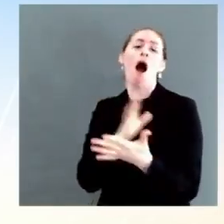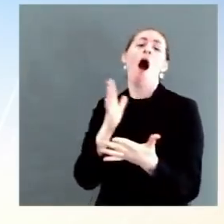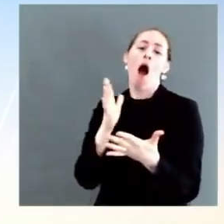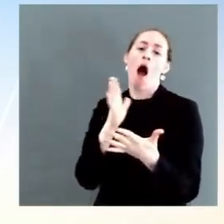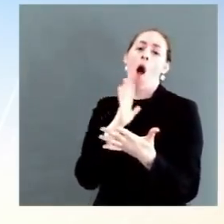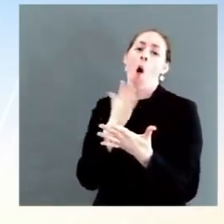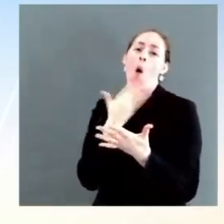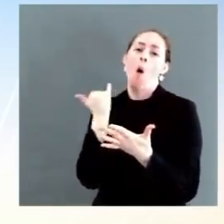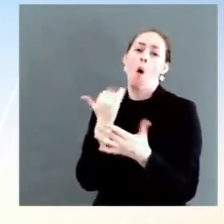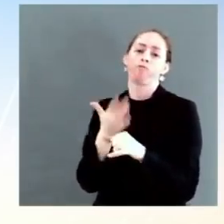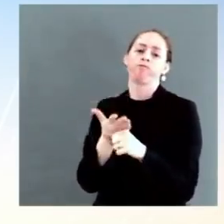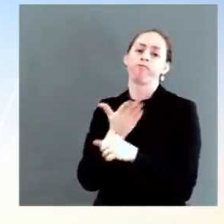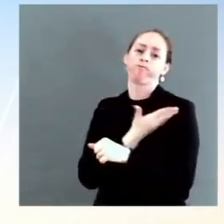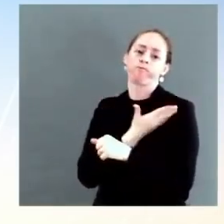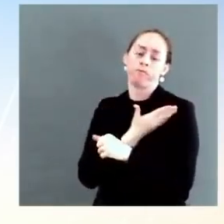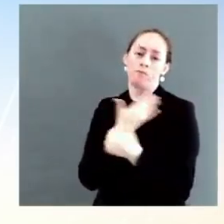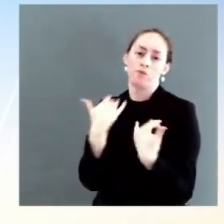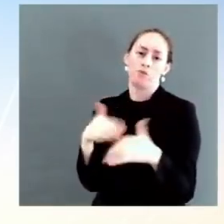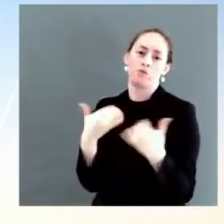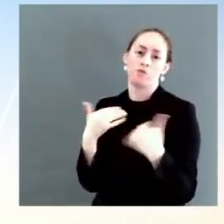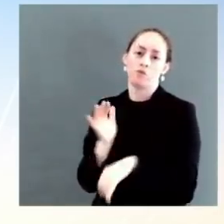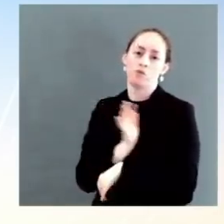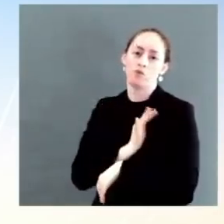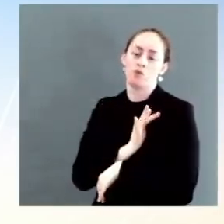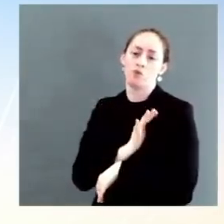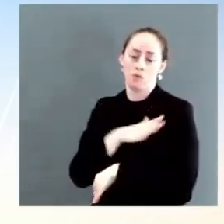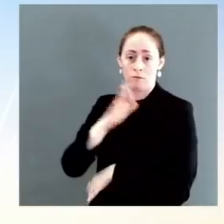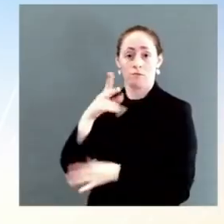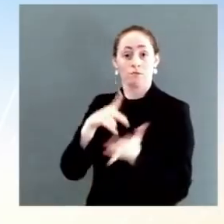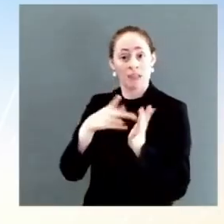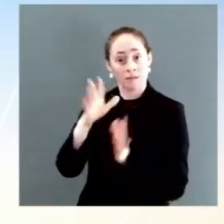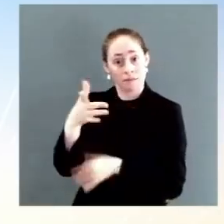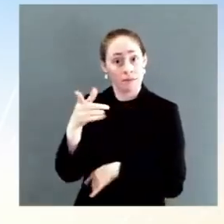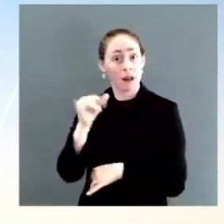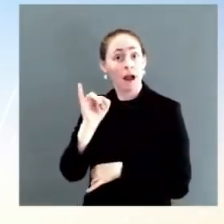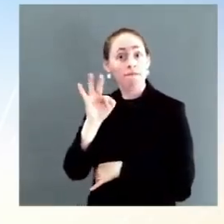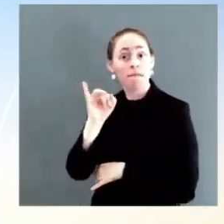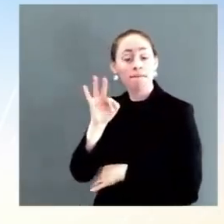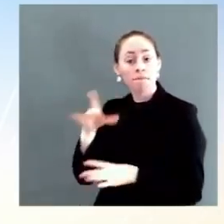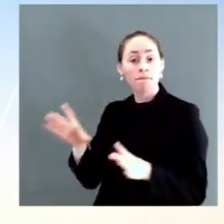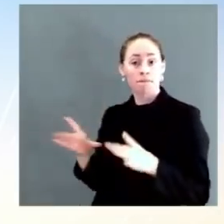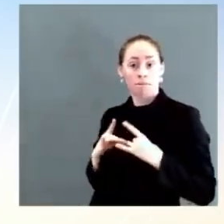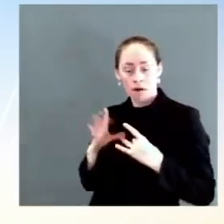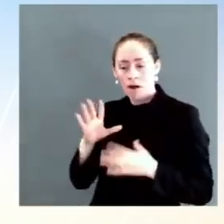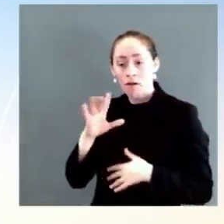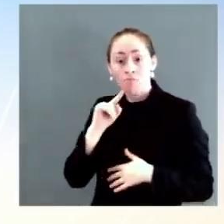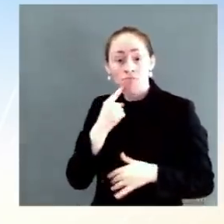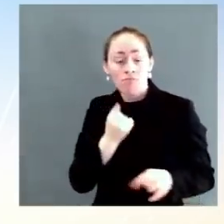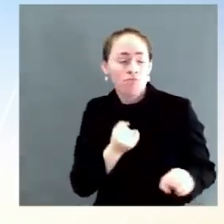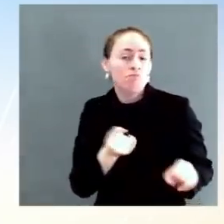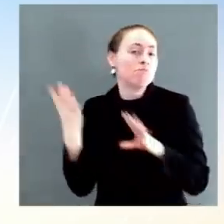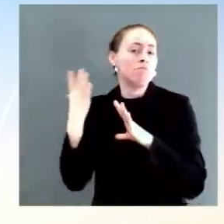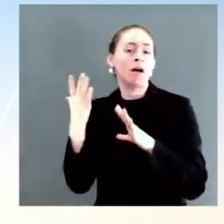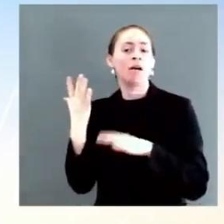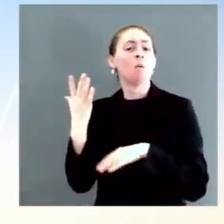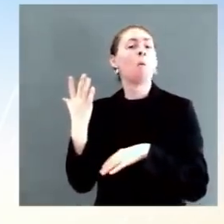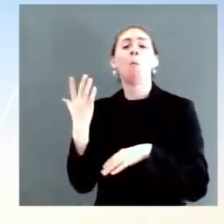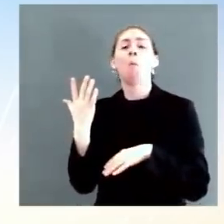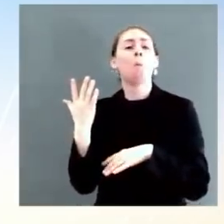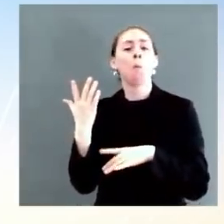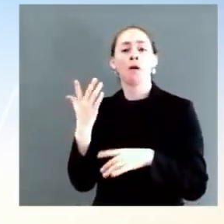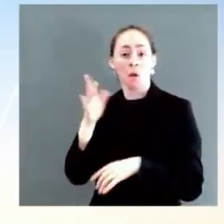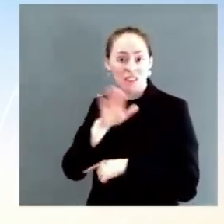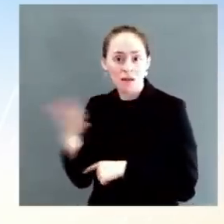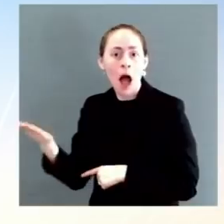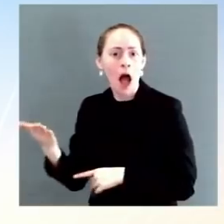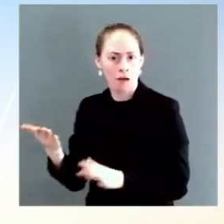myself that there is a big difference from getting COVID and having a mild case and being in the hospital and on a ventilator or infecting people in your